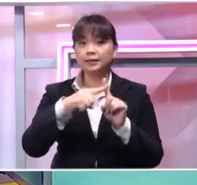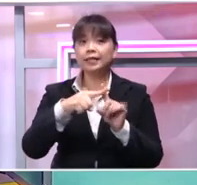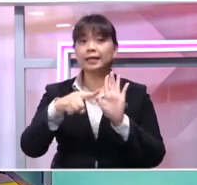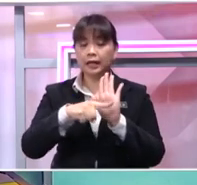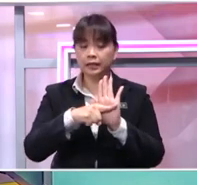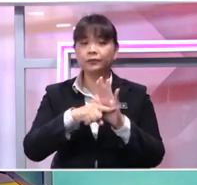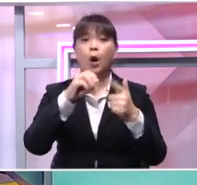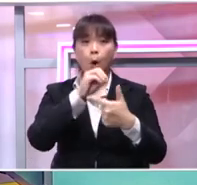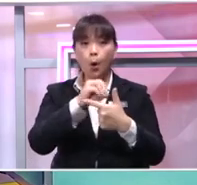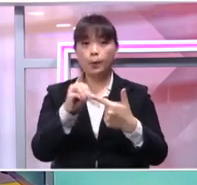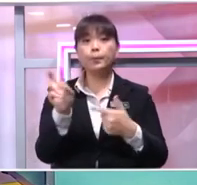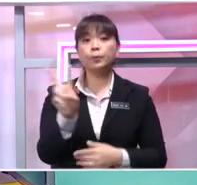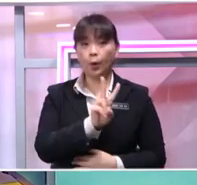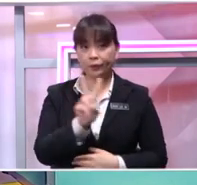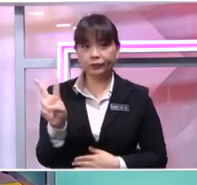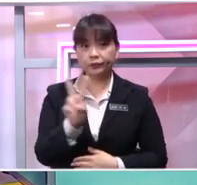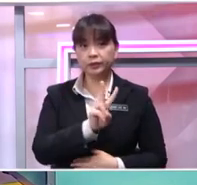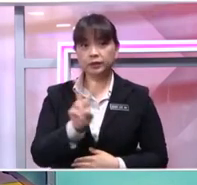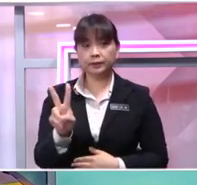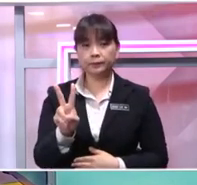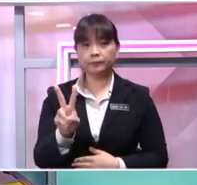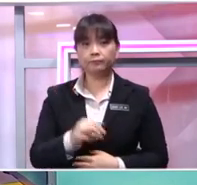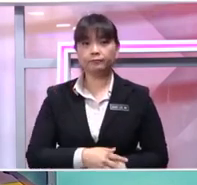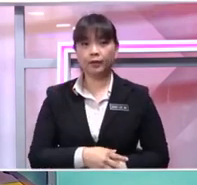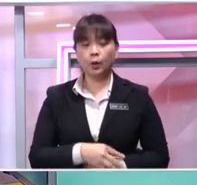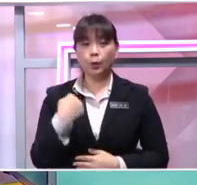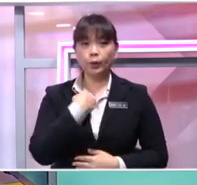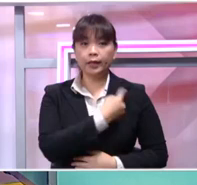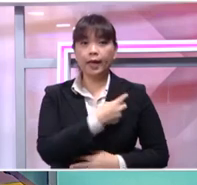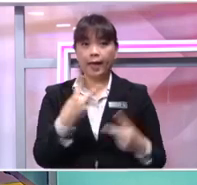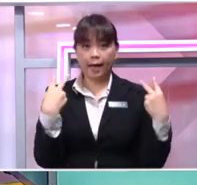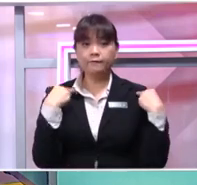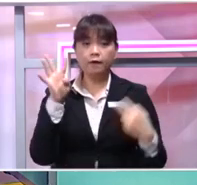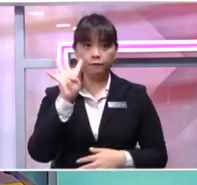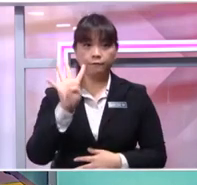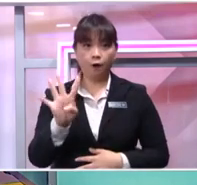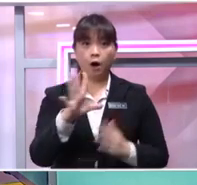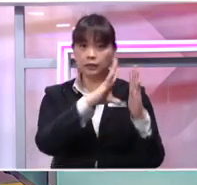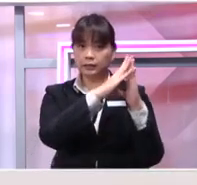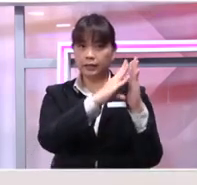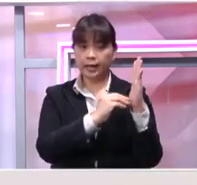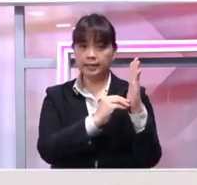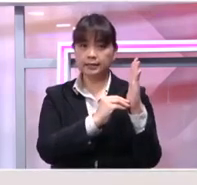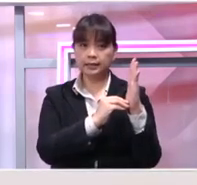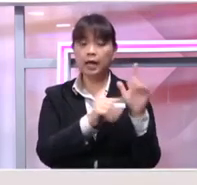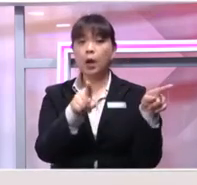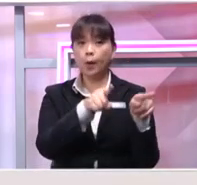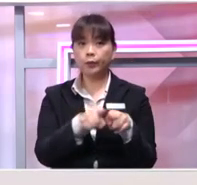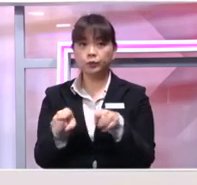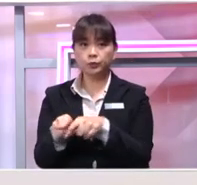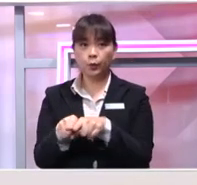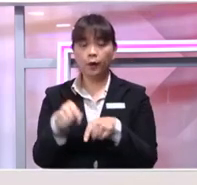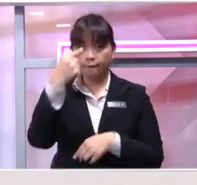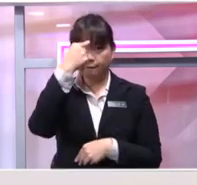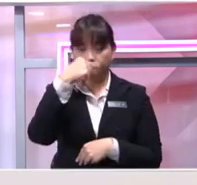Mm-hmm. Okay. So we have 4 texts here and also 4 people in